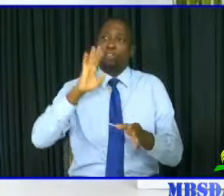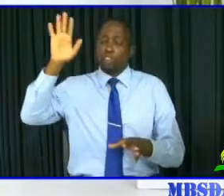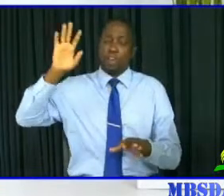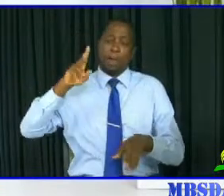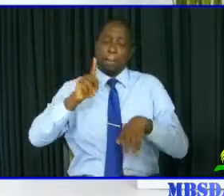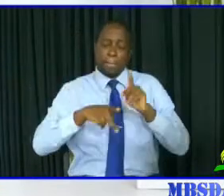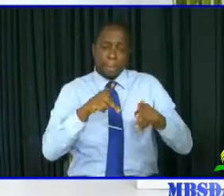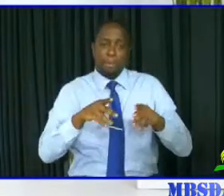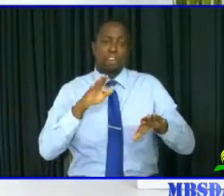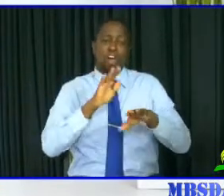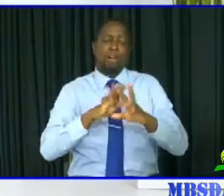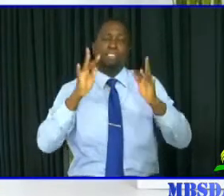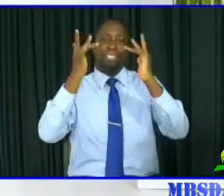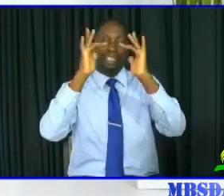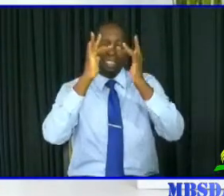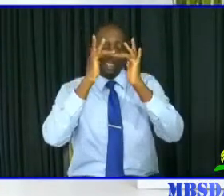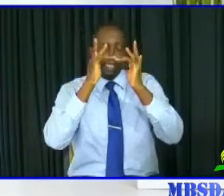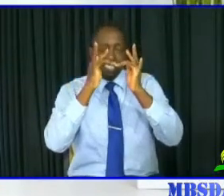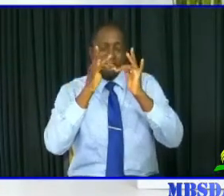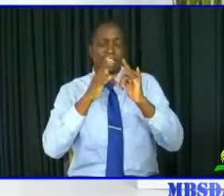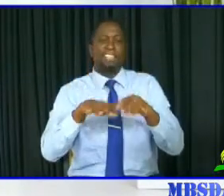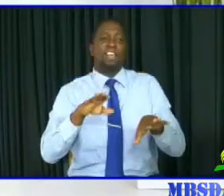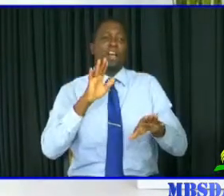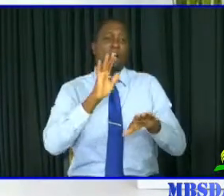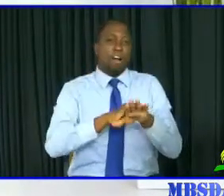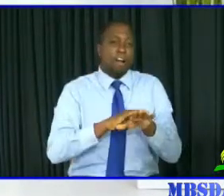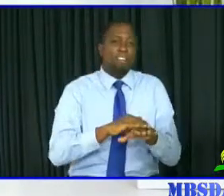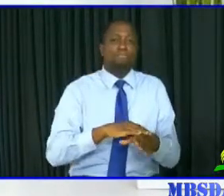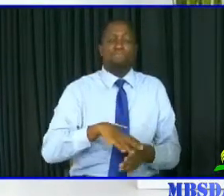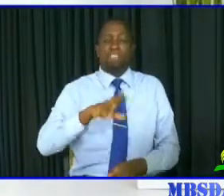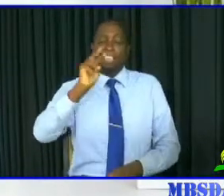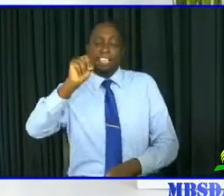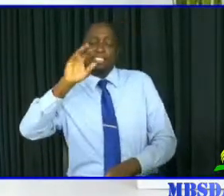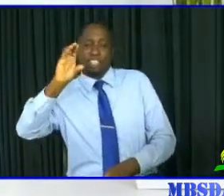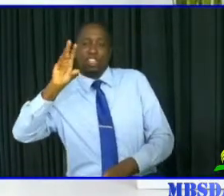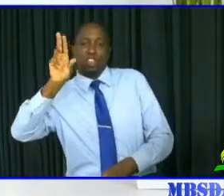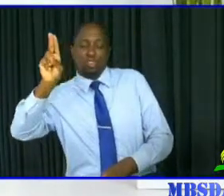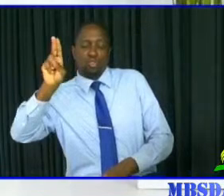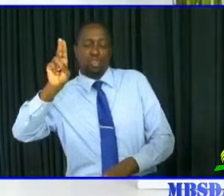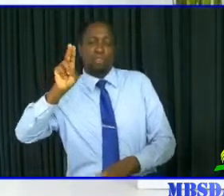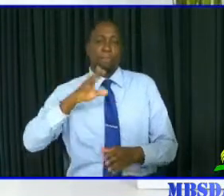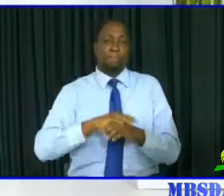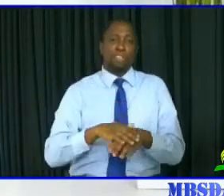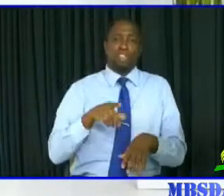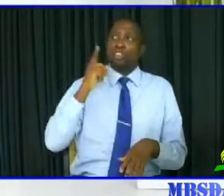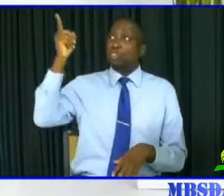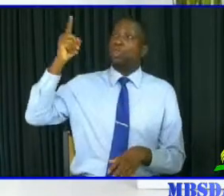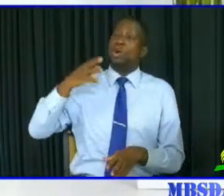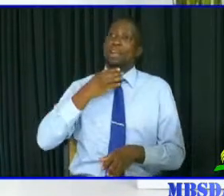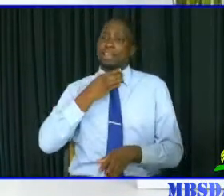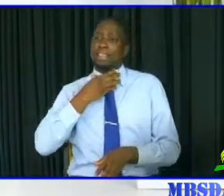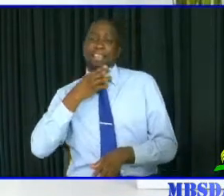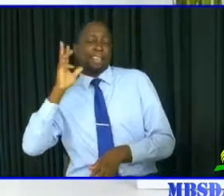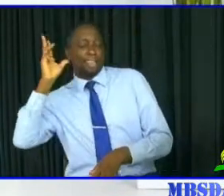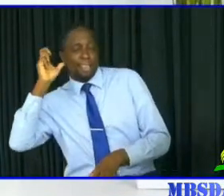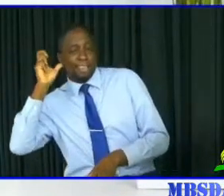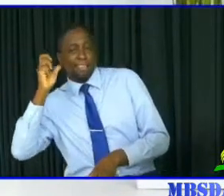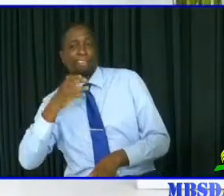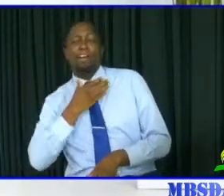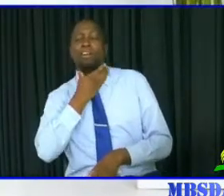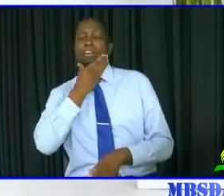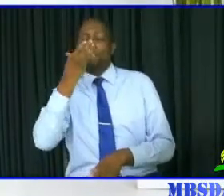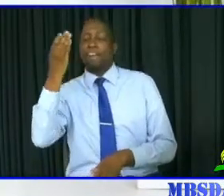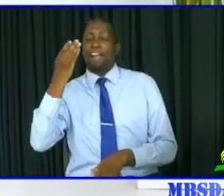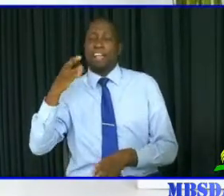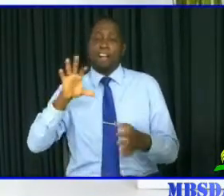those in Instagram. You know the needs of those on NCU radio. You hear the cries of those, Almighty Father,